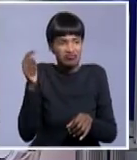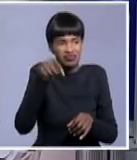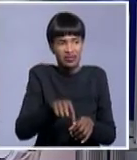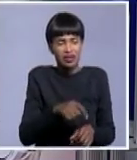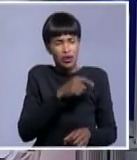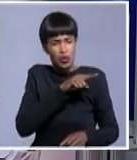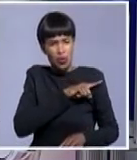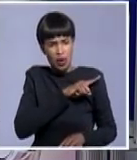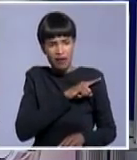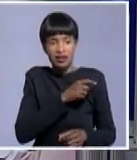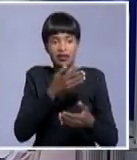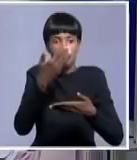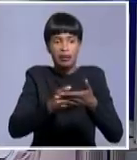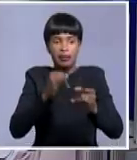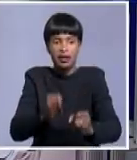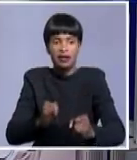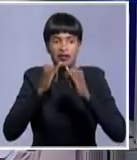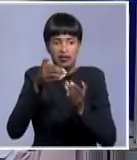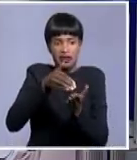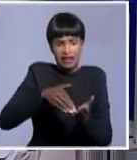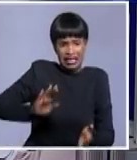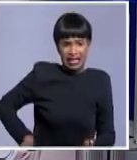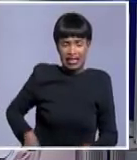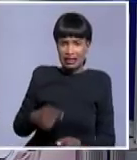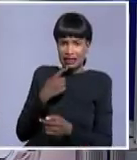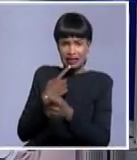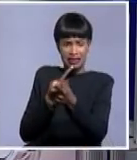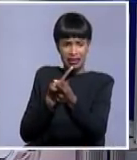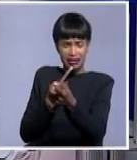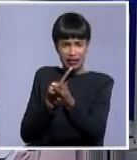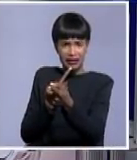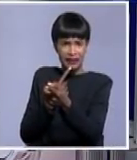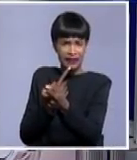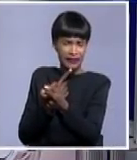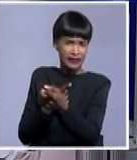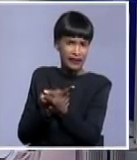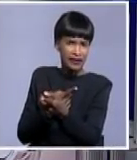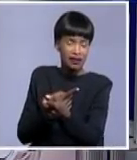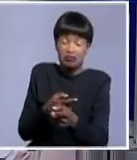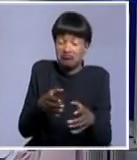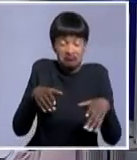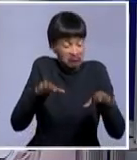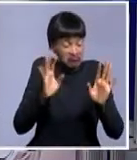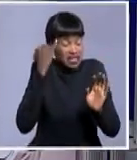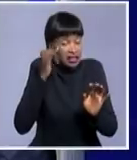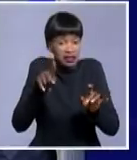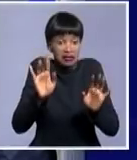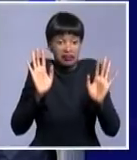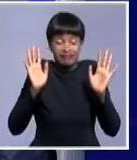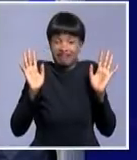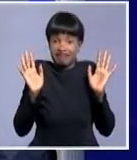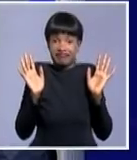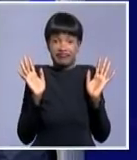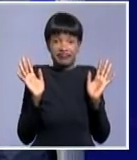were invited too late? Well, the LPM, they are entitled to their views. I should say